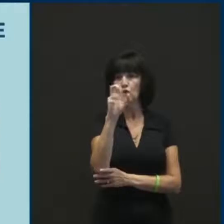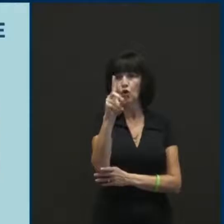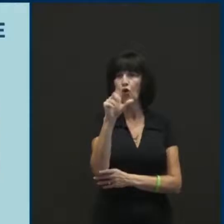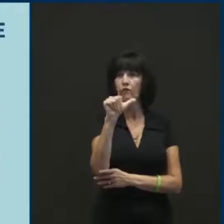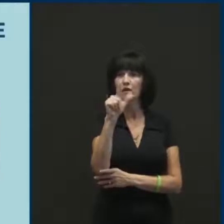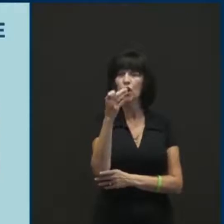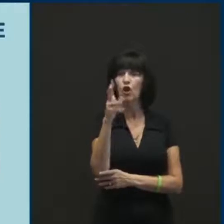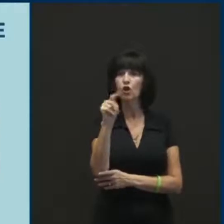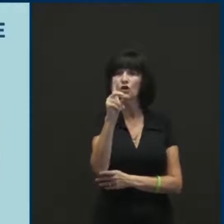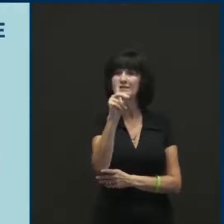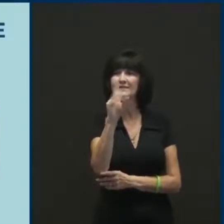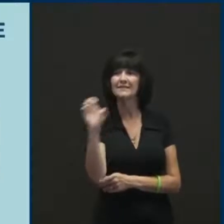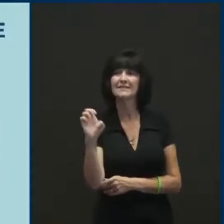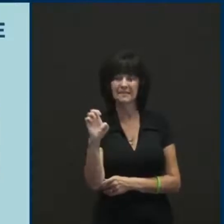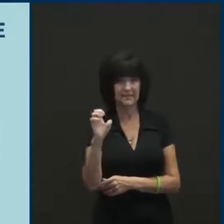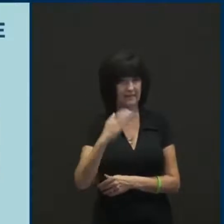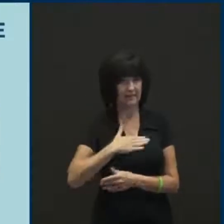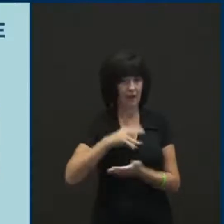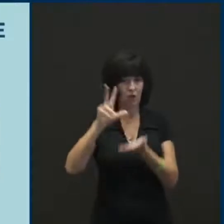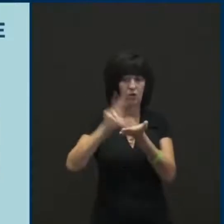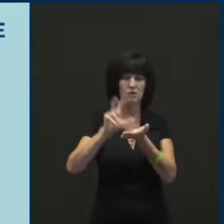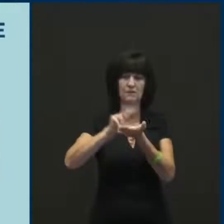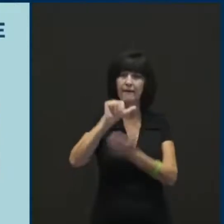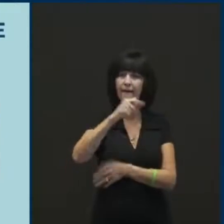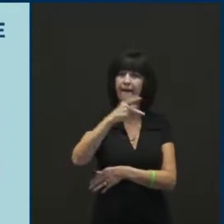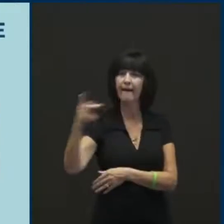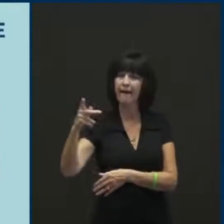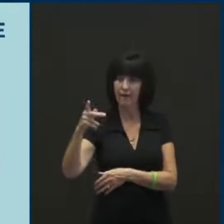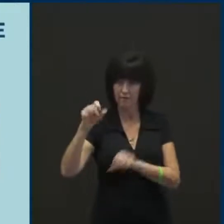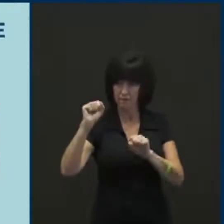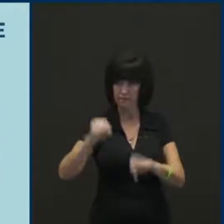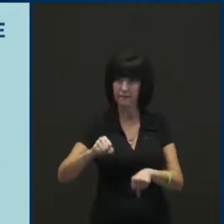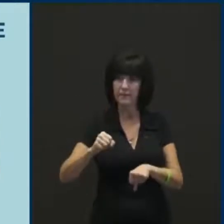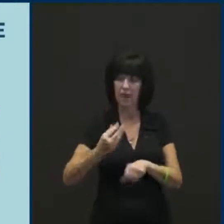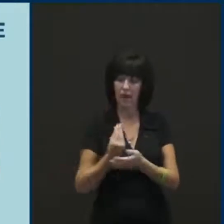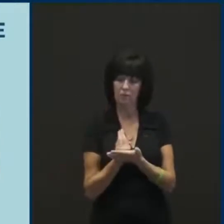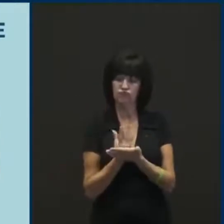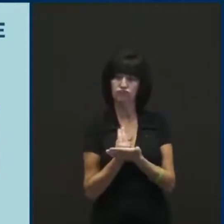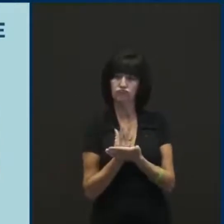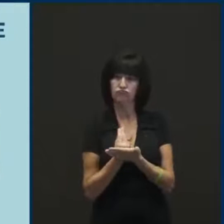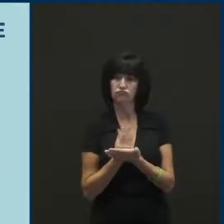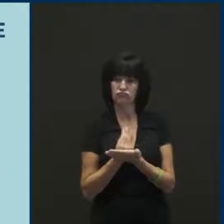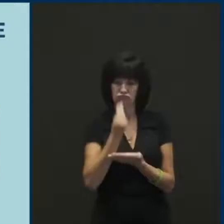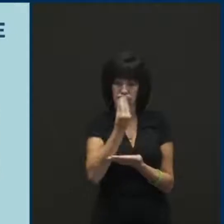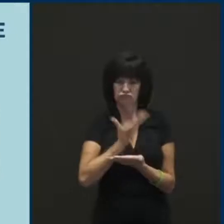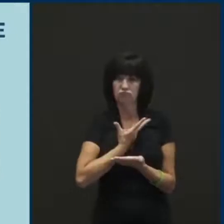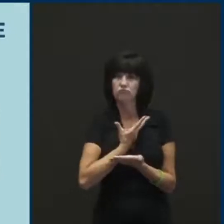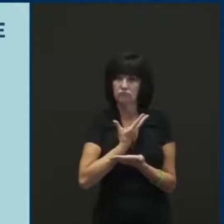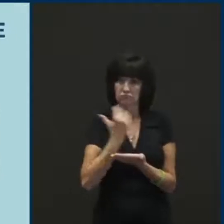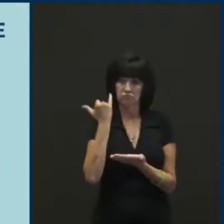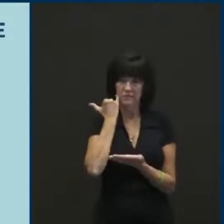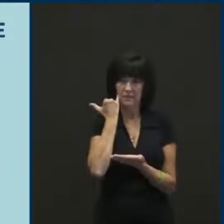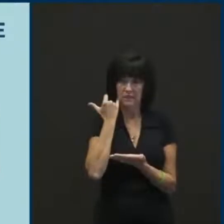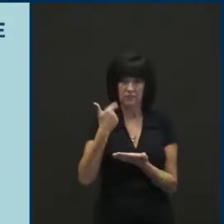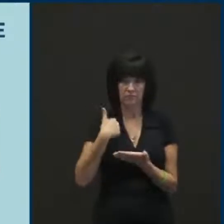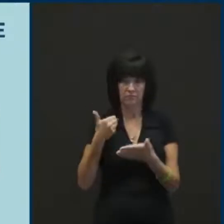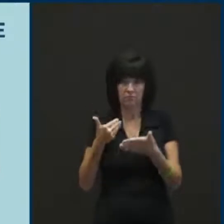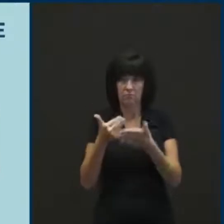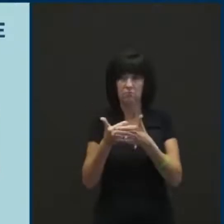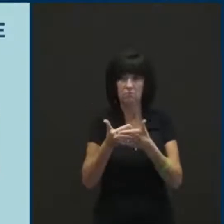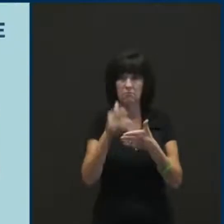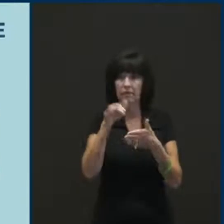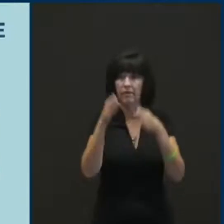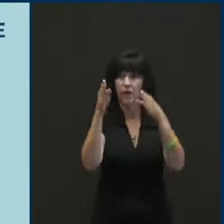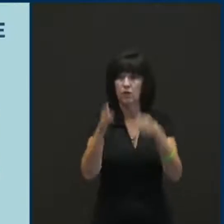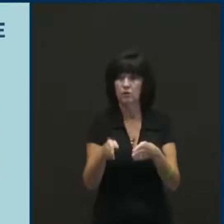real effective tool to alert you to whether you've come in contact with somebody who's tested positively for